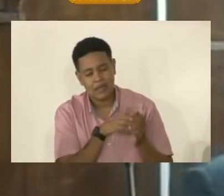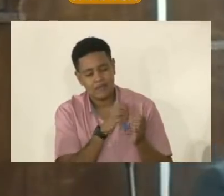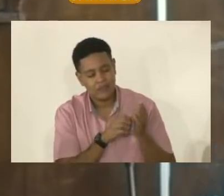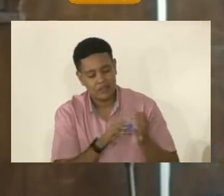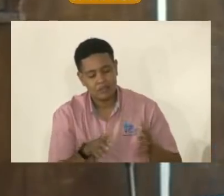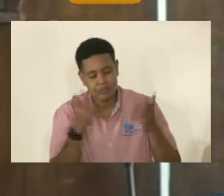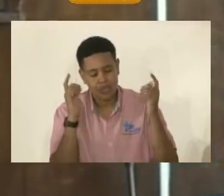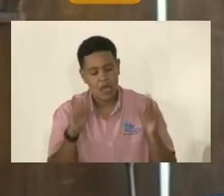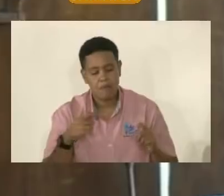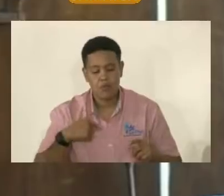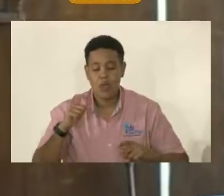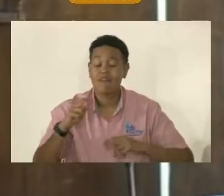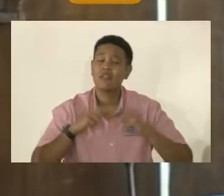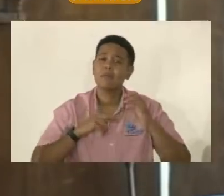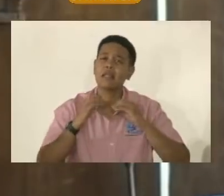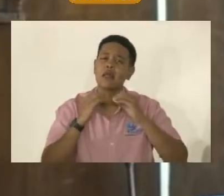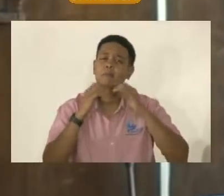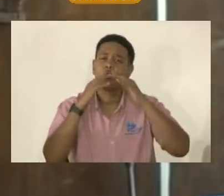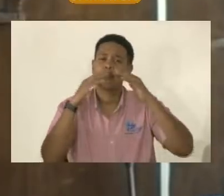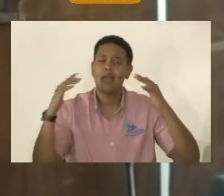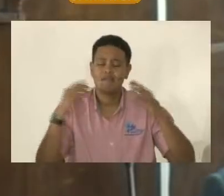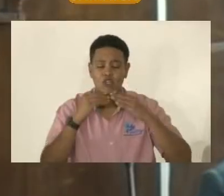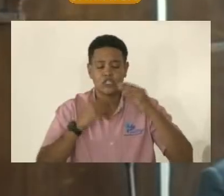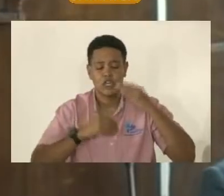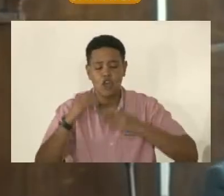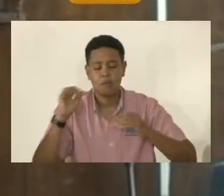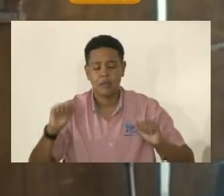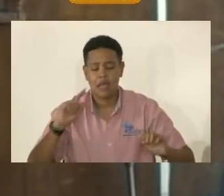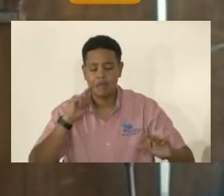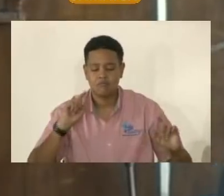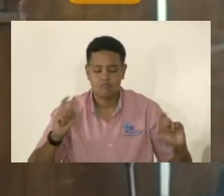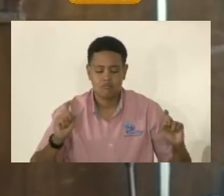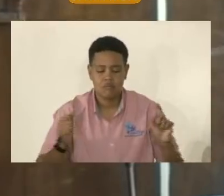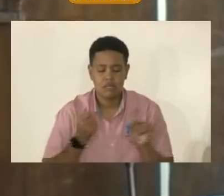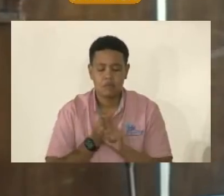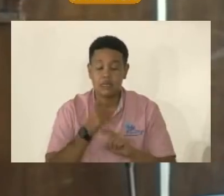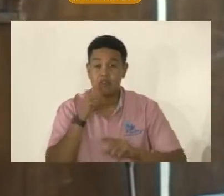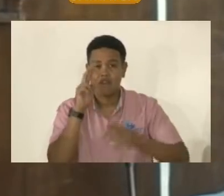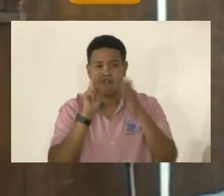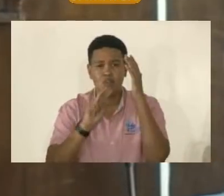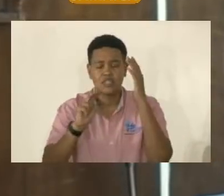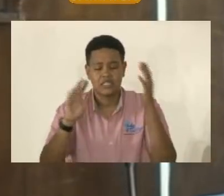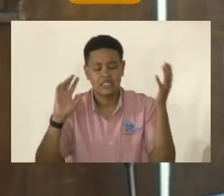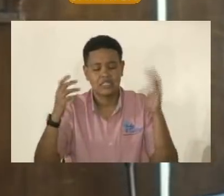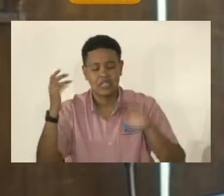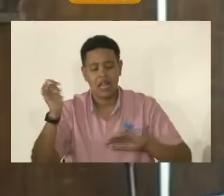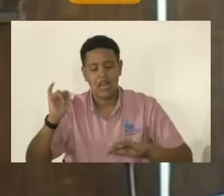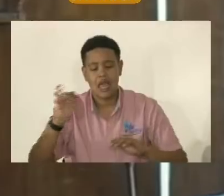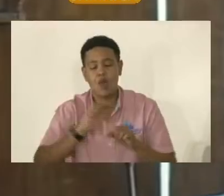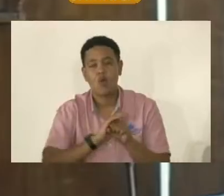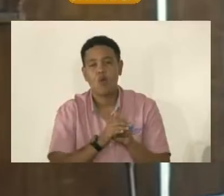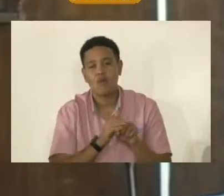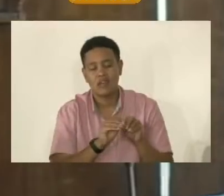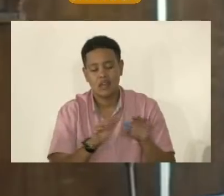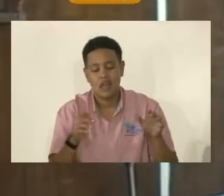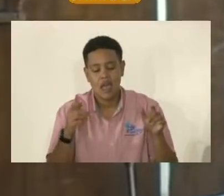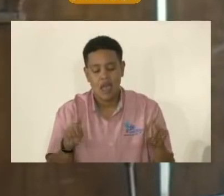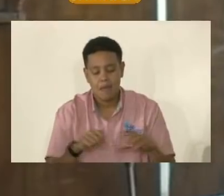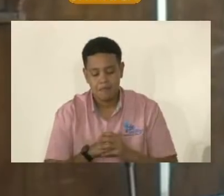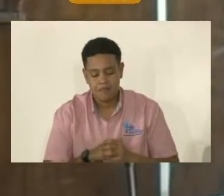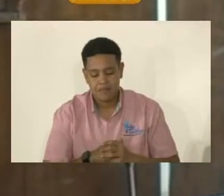We have to build a more diverse economy that can withstand the effects of unforeseen disasters such as the COVID-19